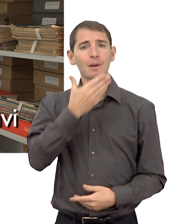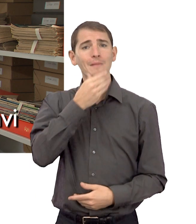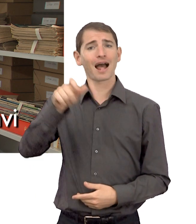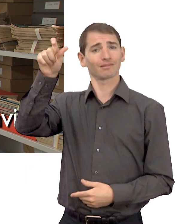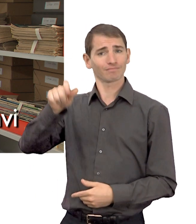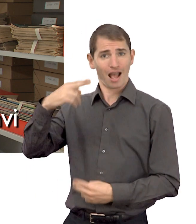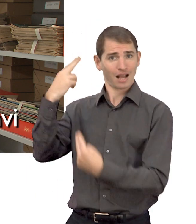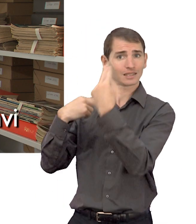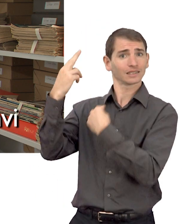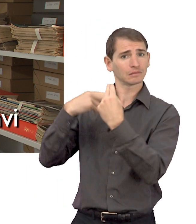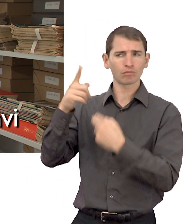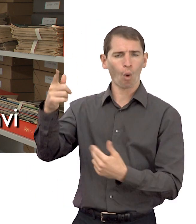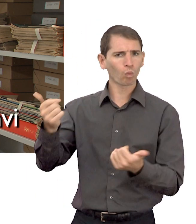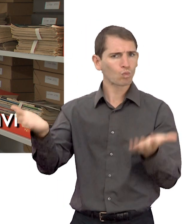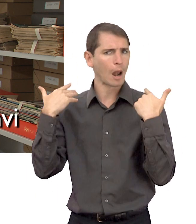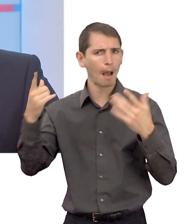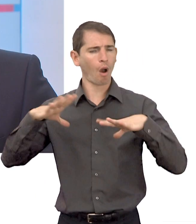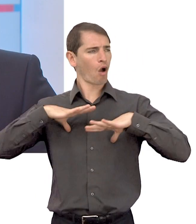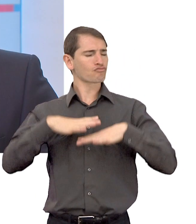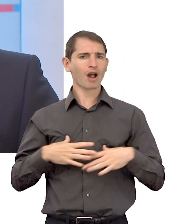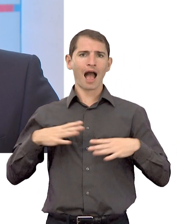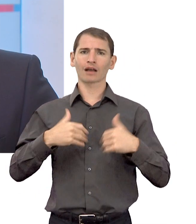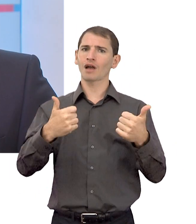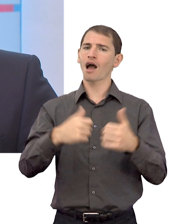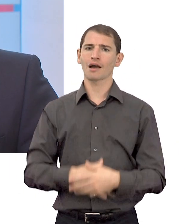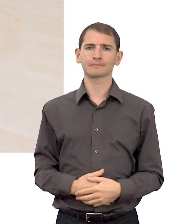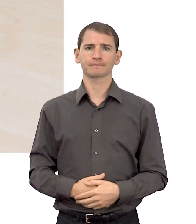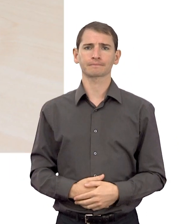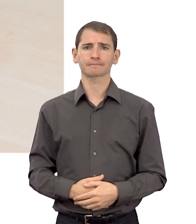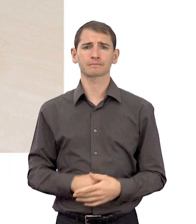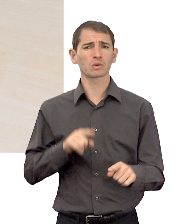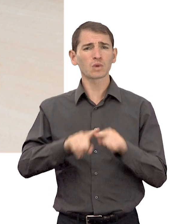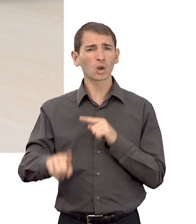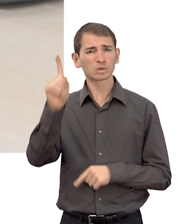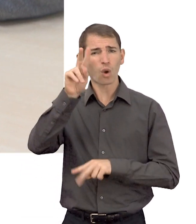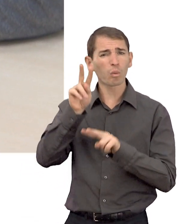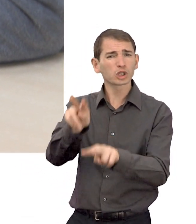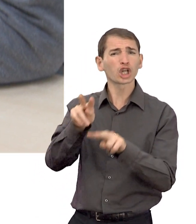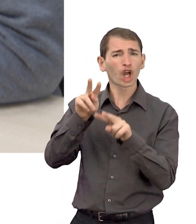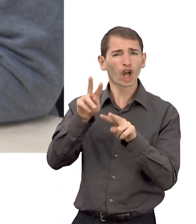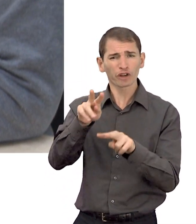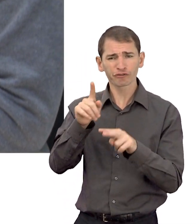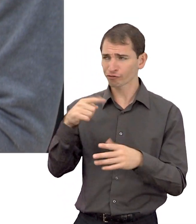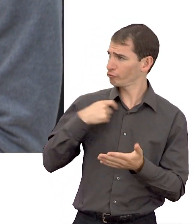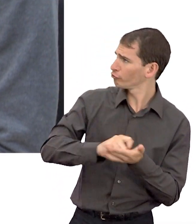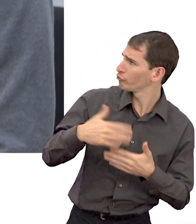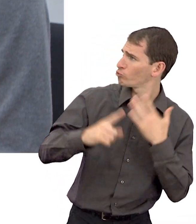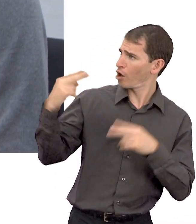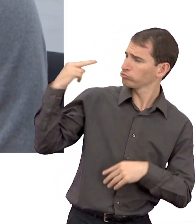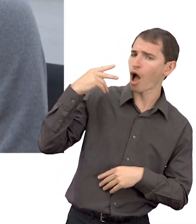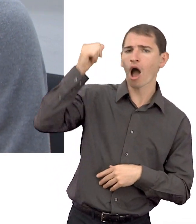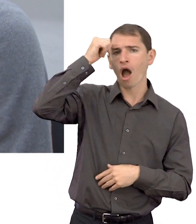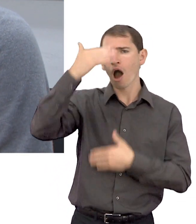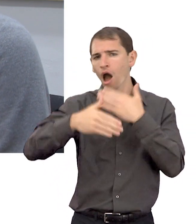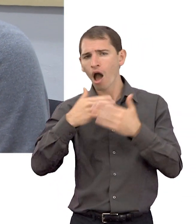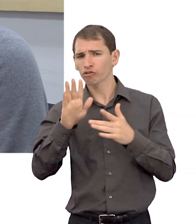assessment, he was really welcoming and he made me feel really relaxed. It was mainly someone observing you and just seeing how you do things and how they can help.